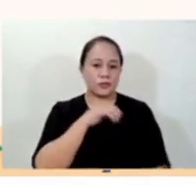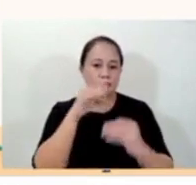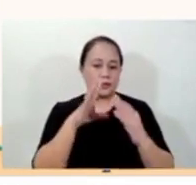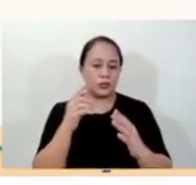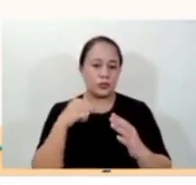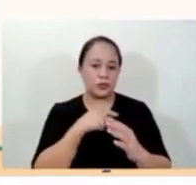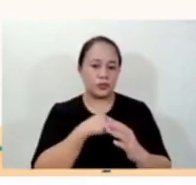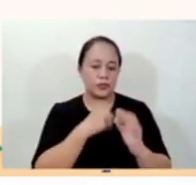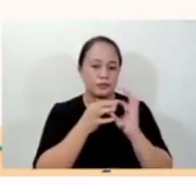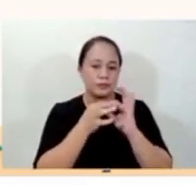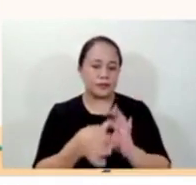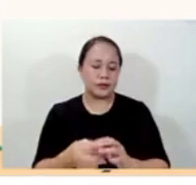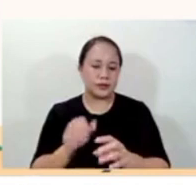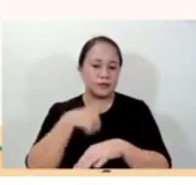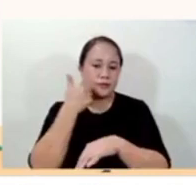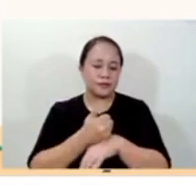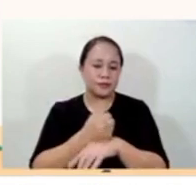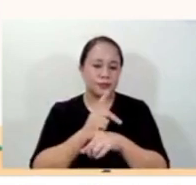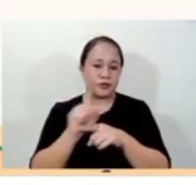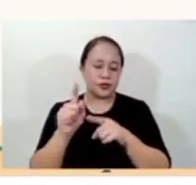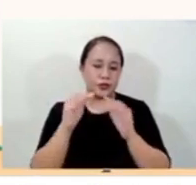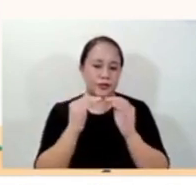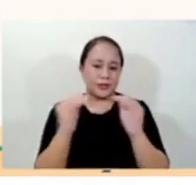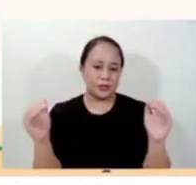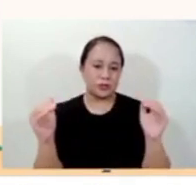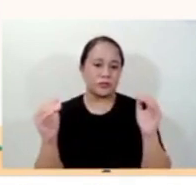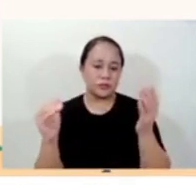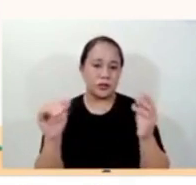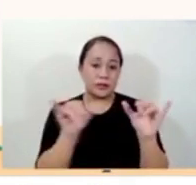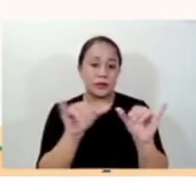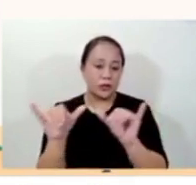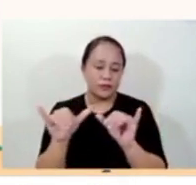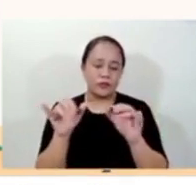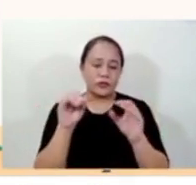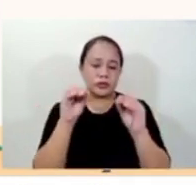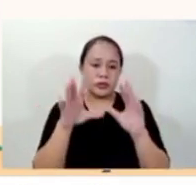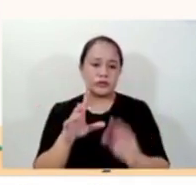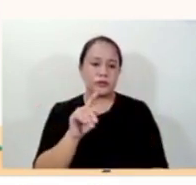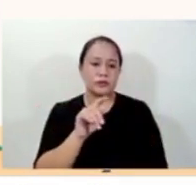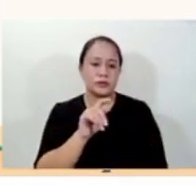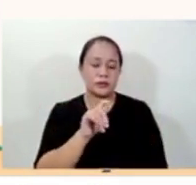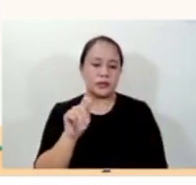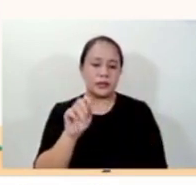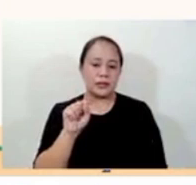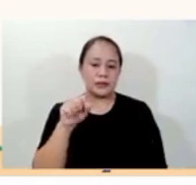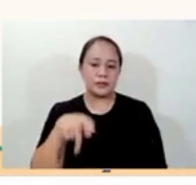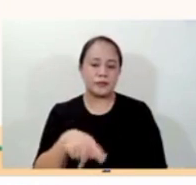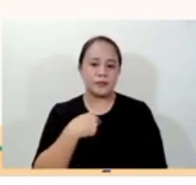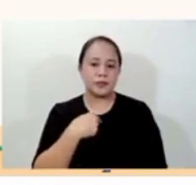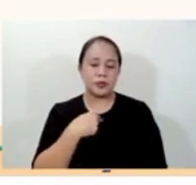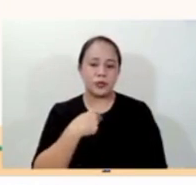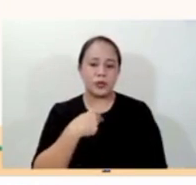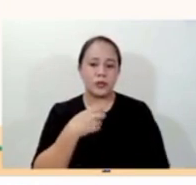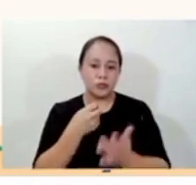guarantee a quality teacher. We must gauge it based on established professional standards for teacher quality,